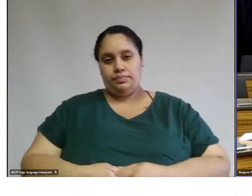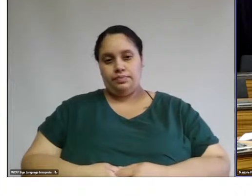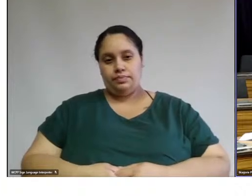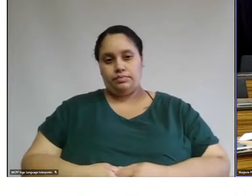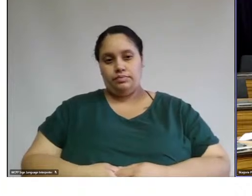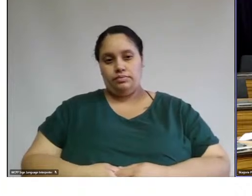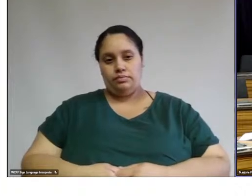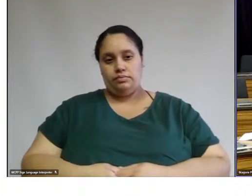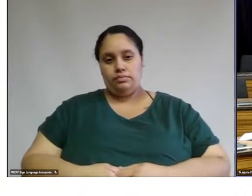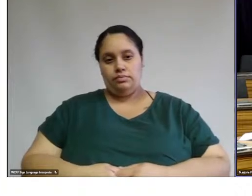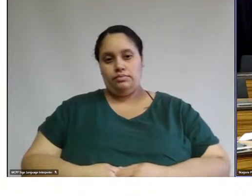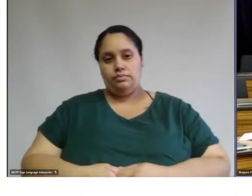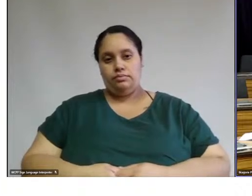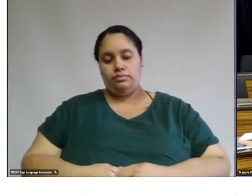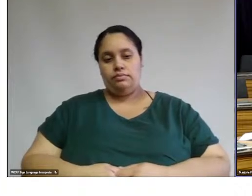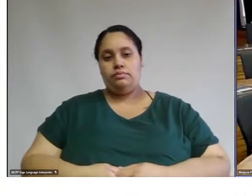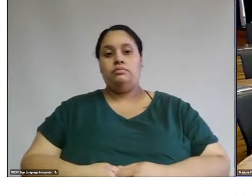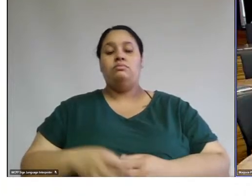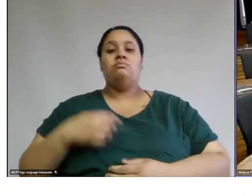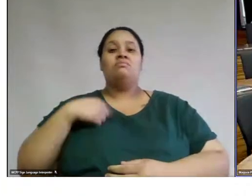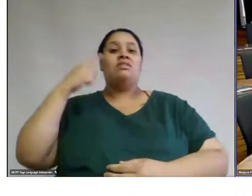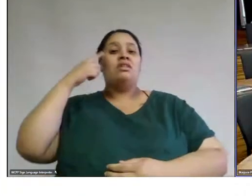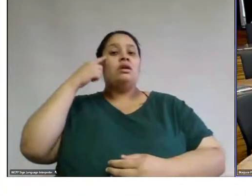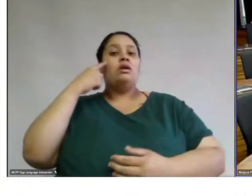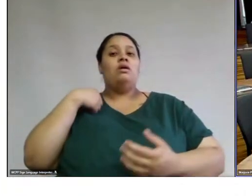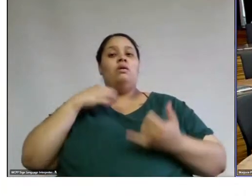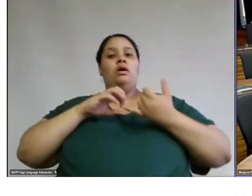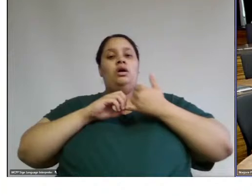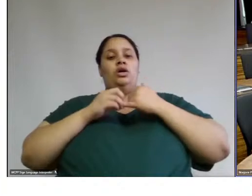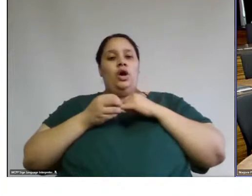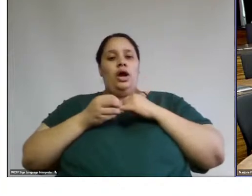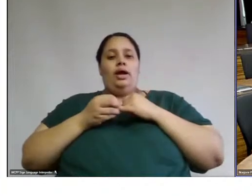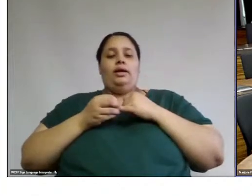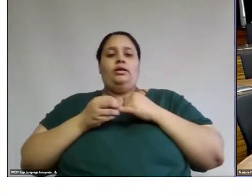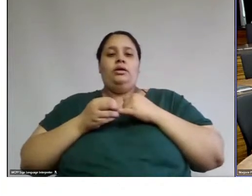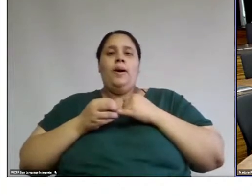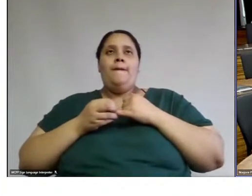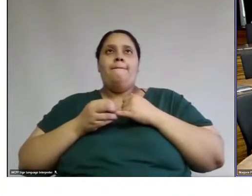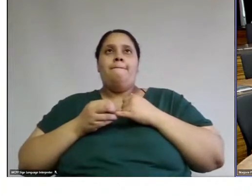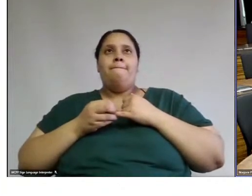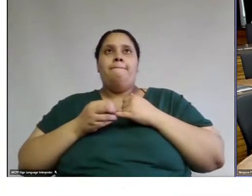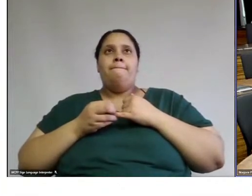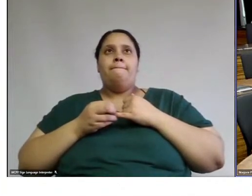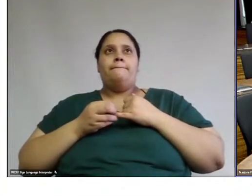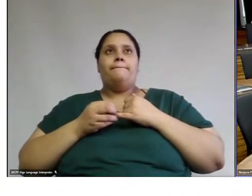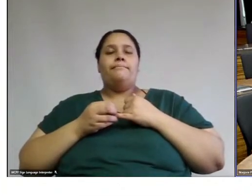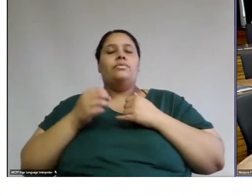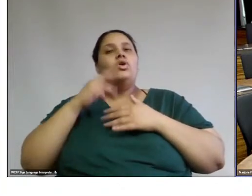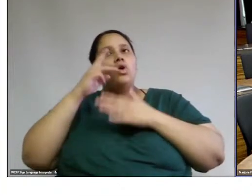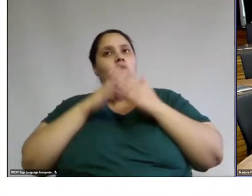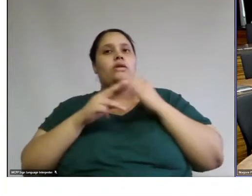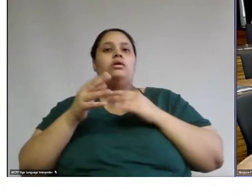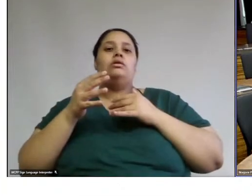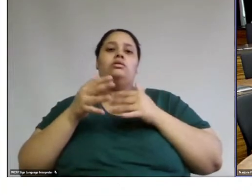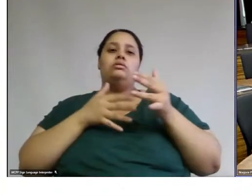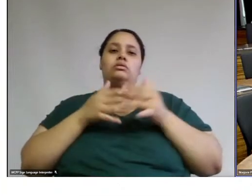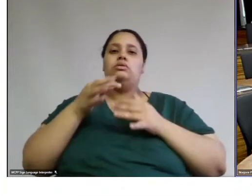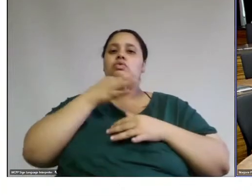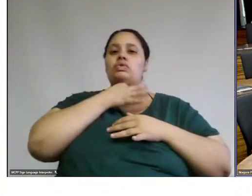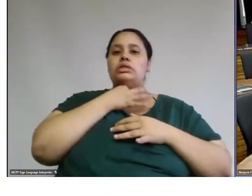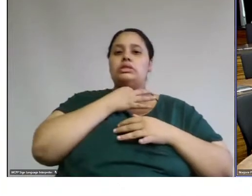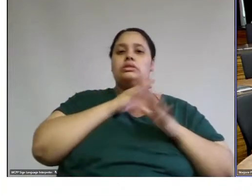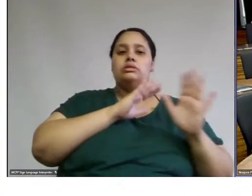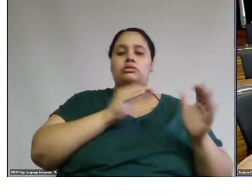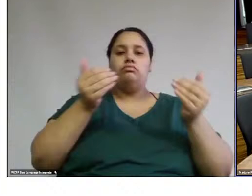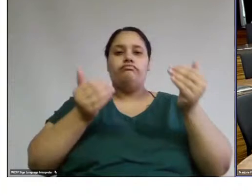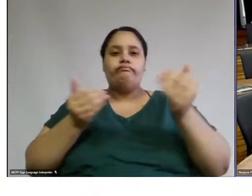strategic risks are concerned, I think we've tried to, we've tried to highlight those particular risks as far as strategic risks